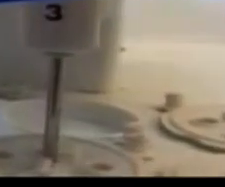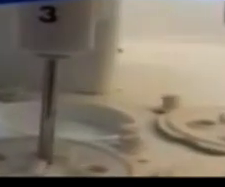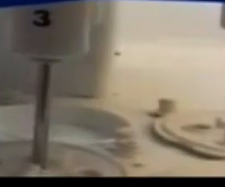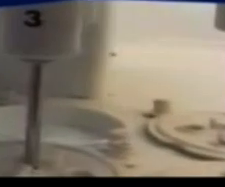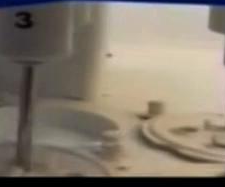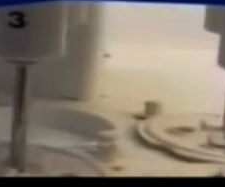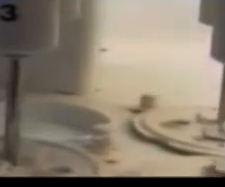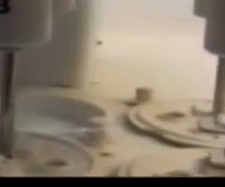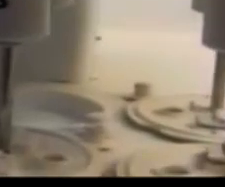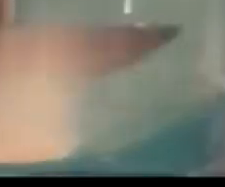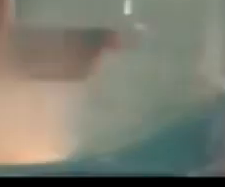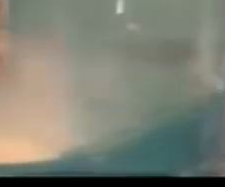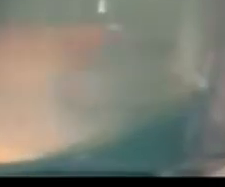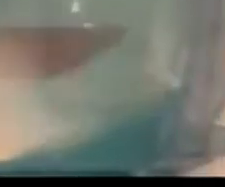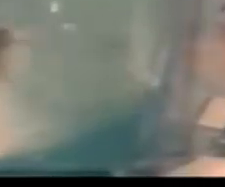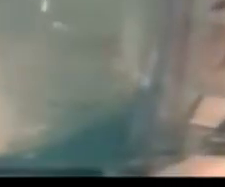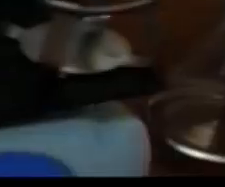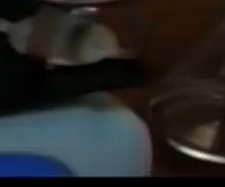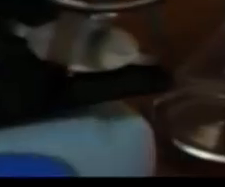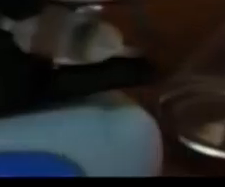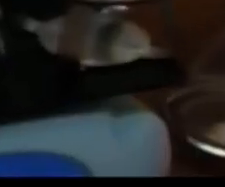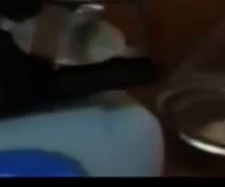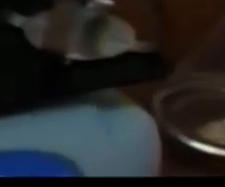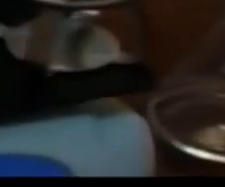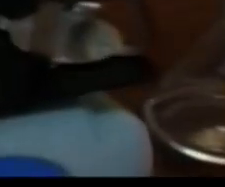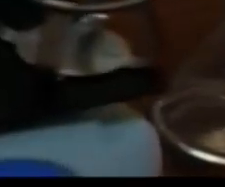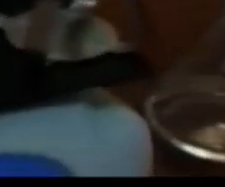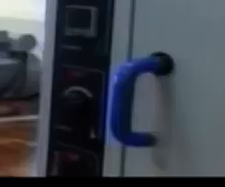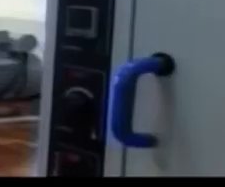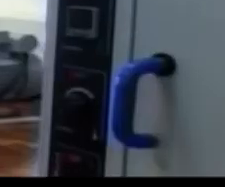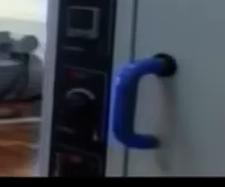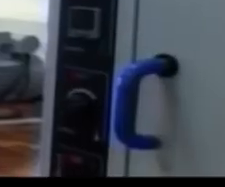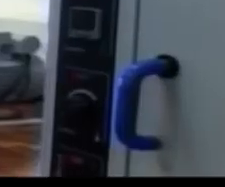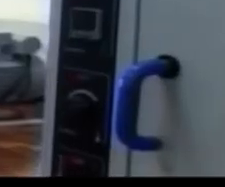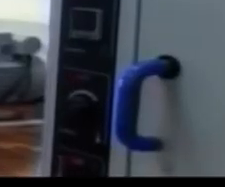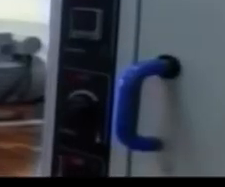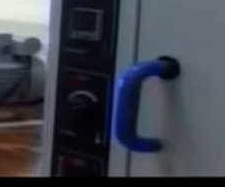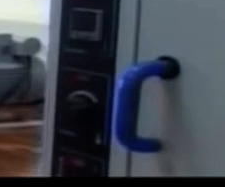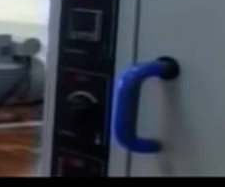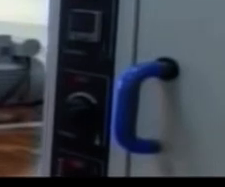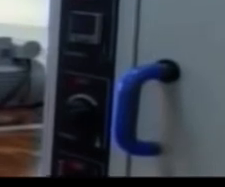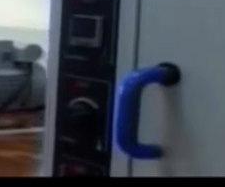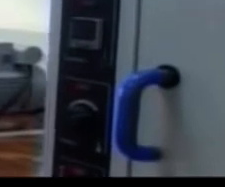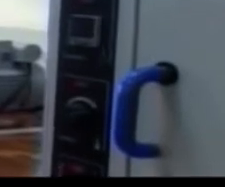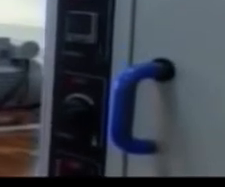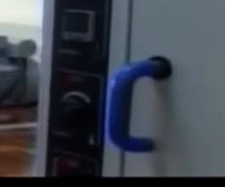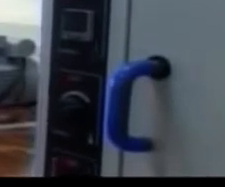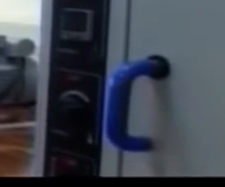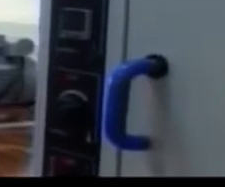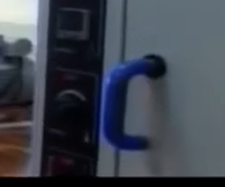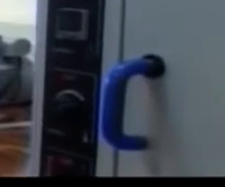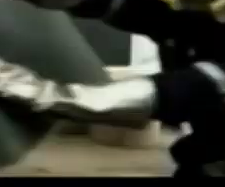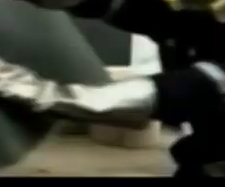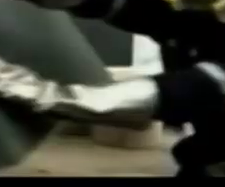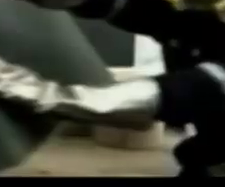compliance to set standards, safety monitoring of medicines and allied substances in Zambia and any related problem. The authority